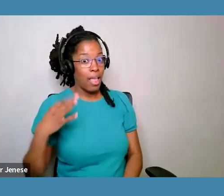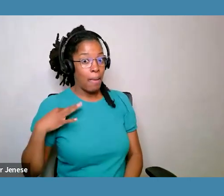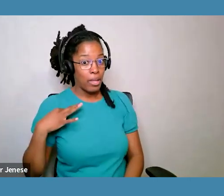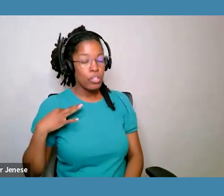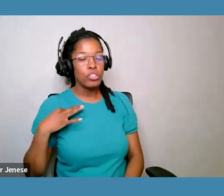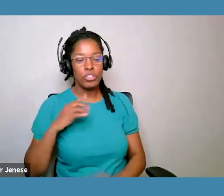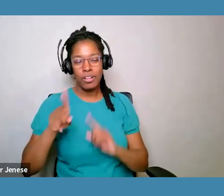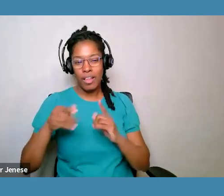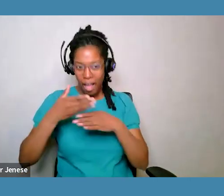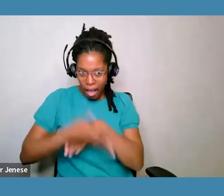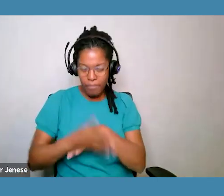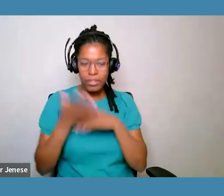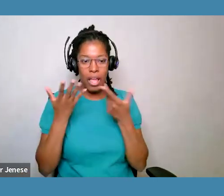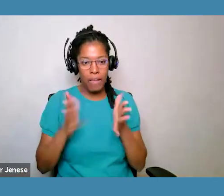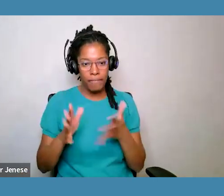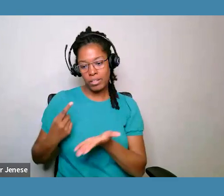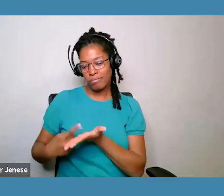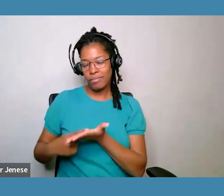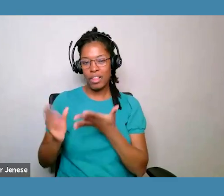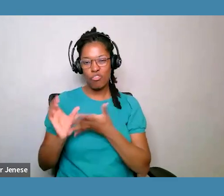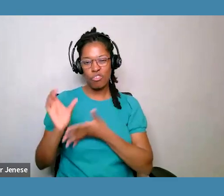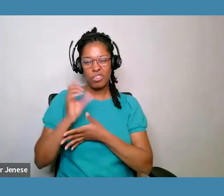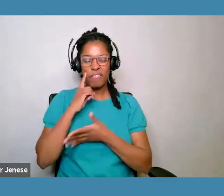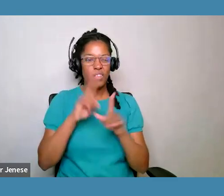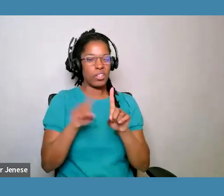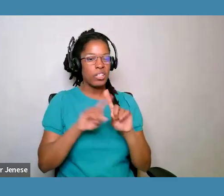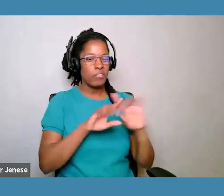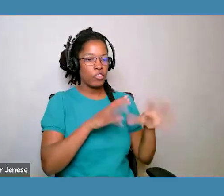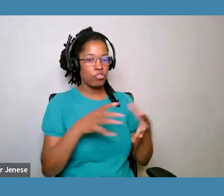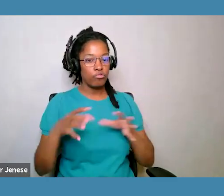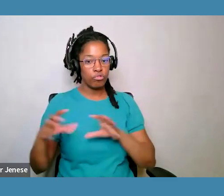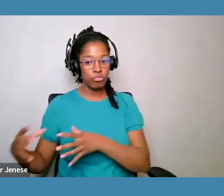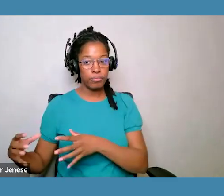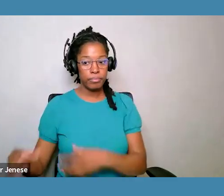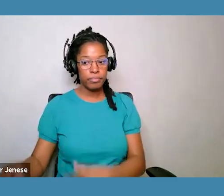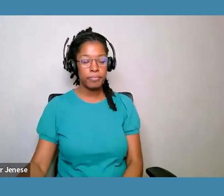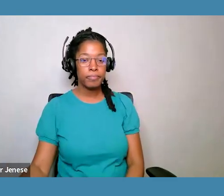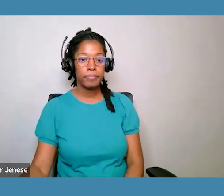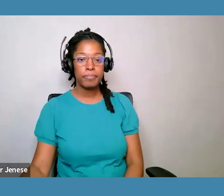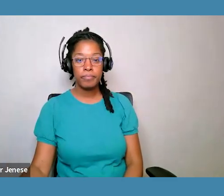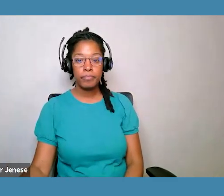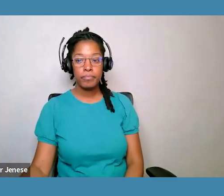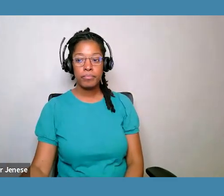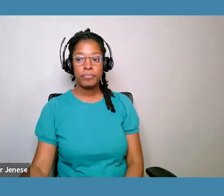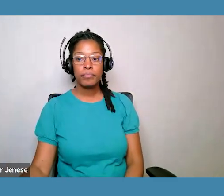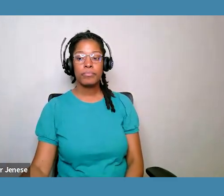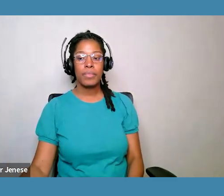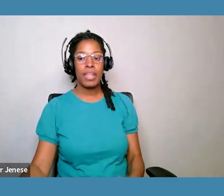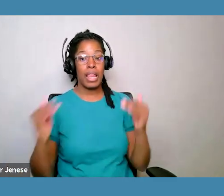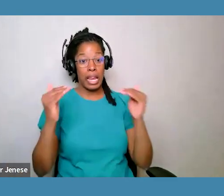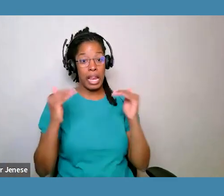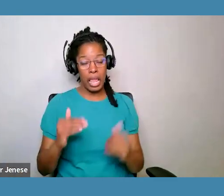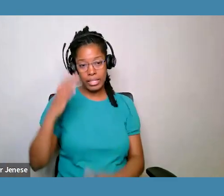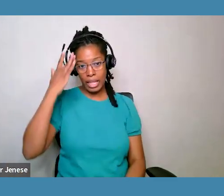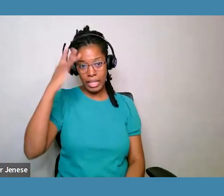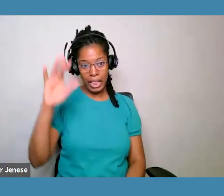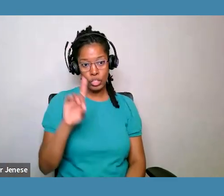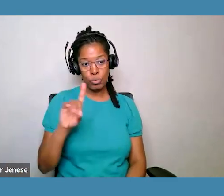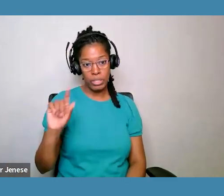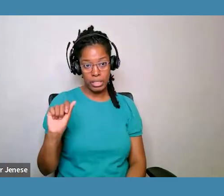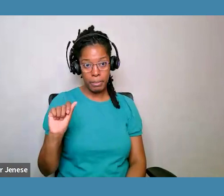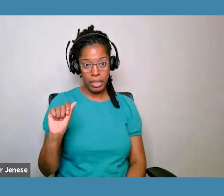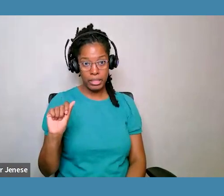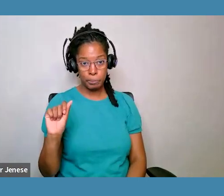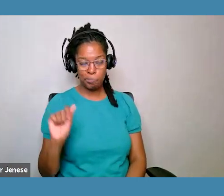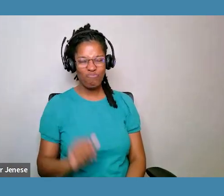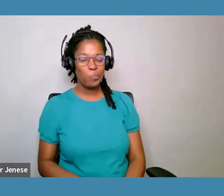the criteria for the different categories. So next is intellectual disability. This